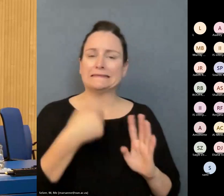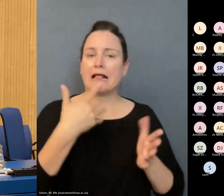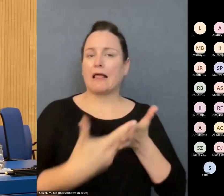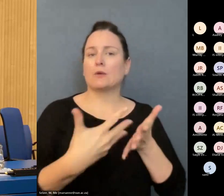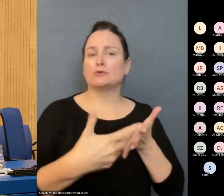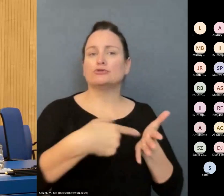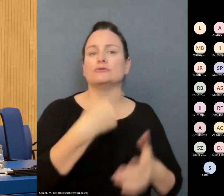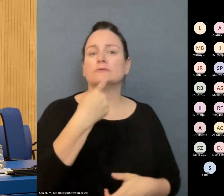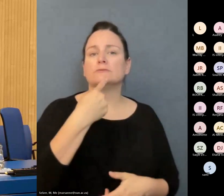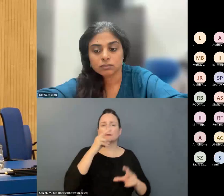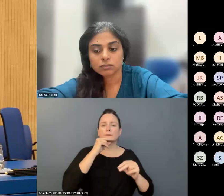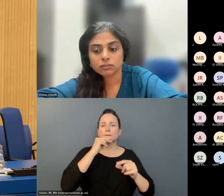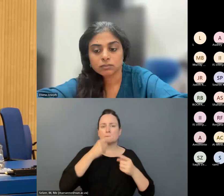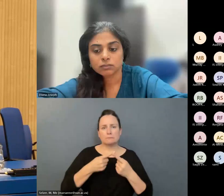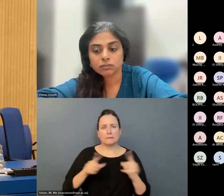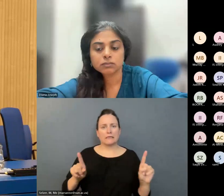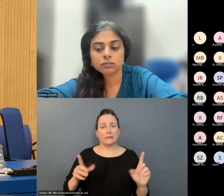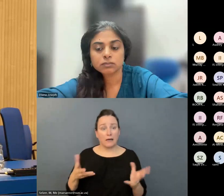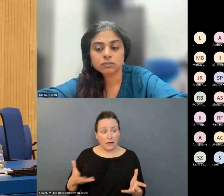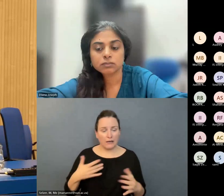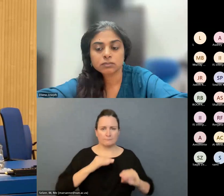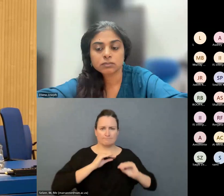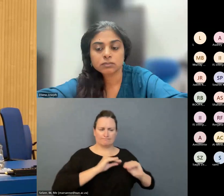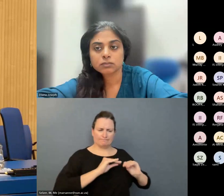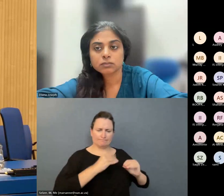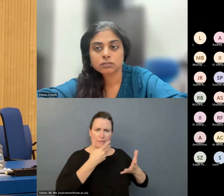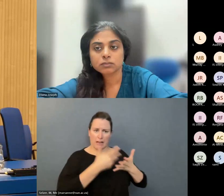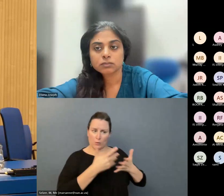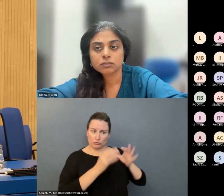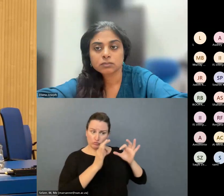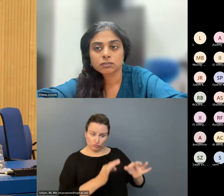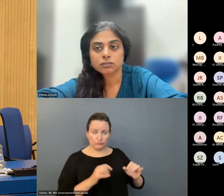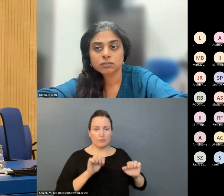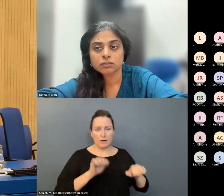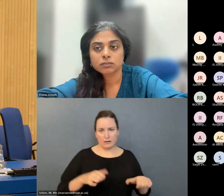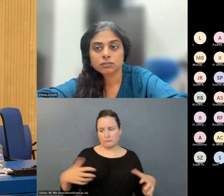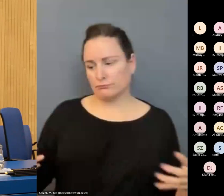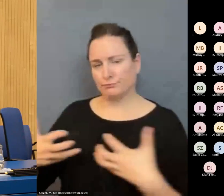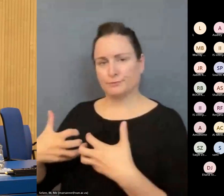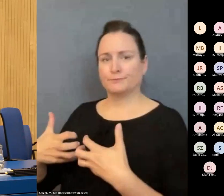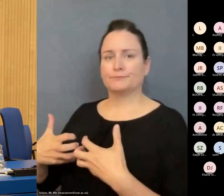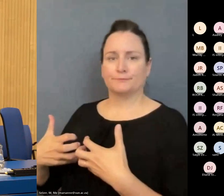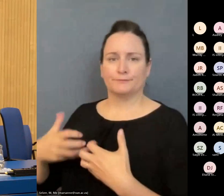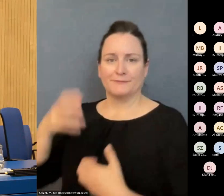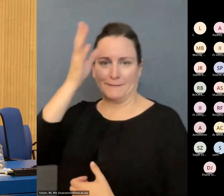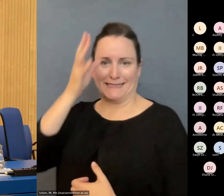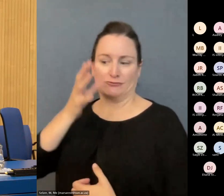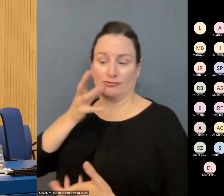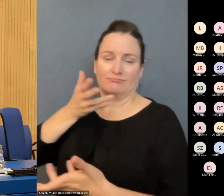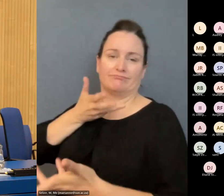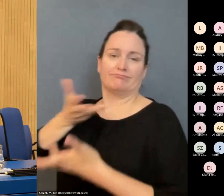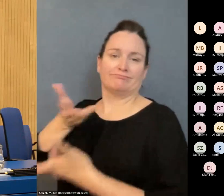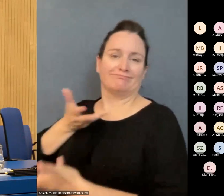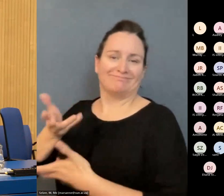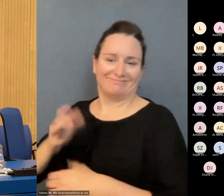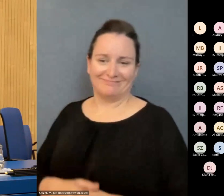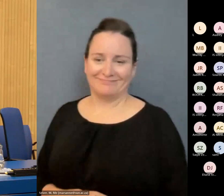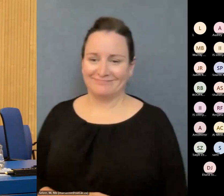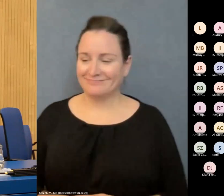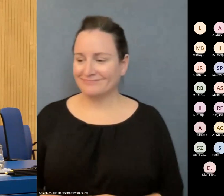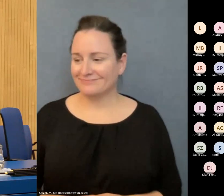parents. So that's one thing that we do. And to answer your second question, IEP is not required for every